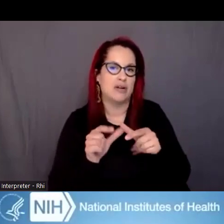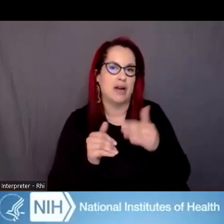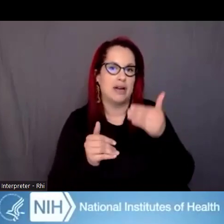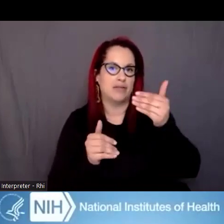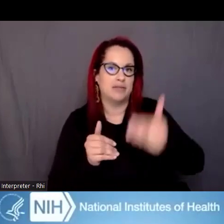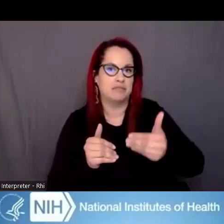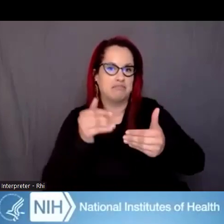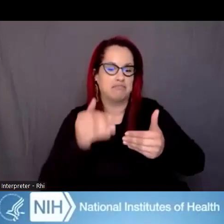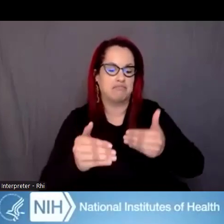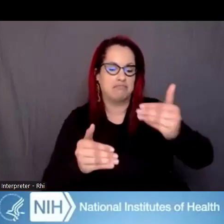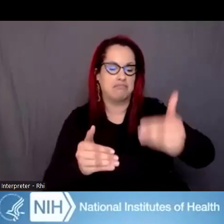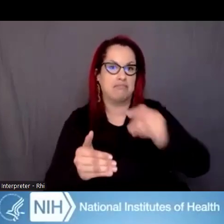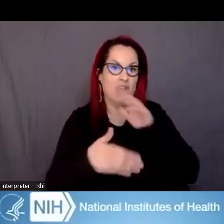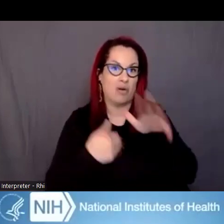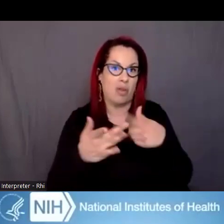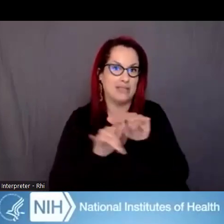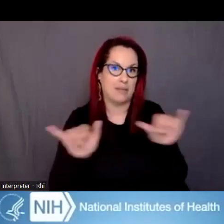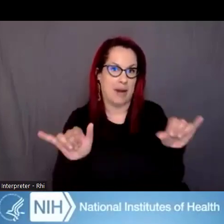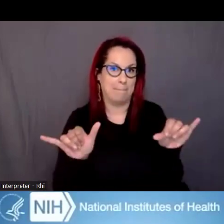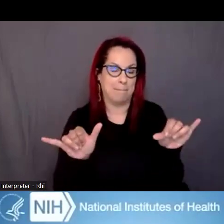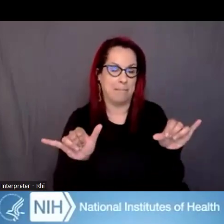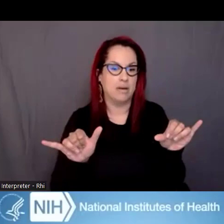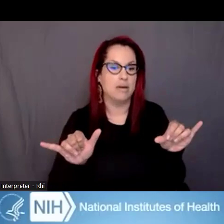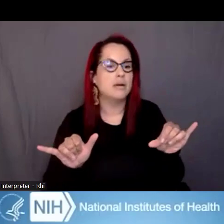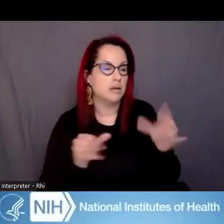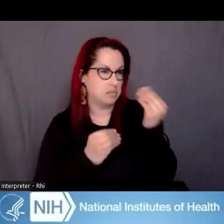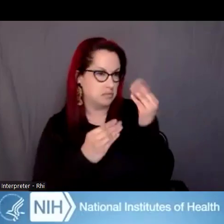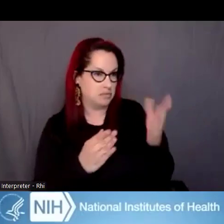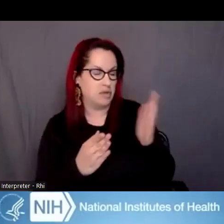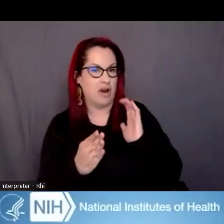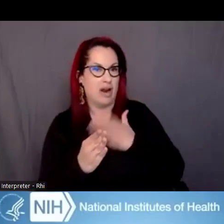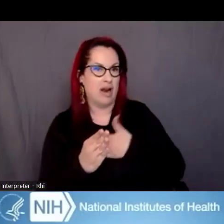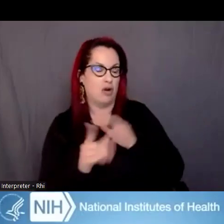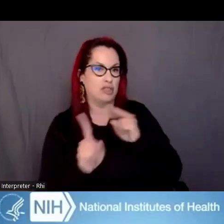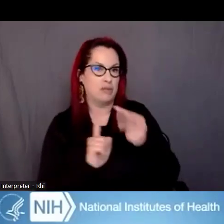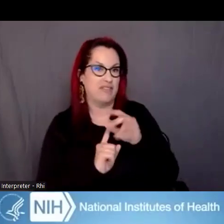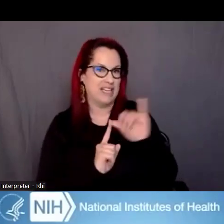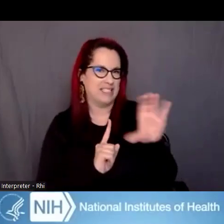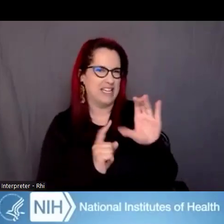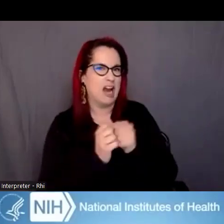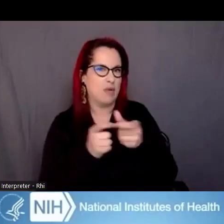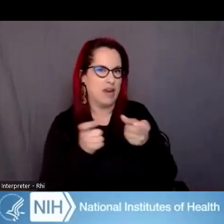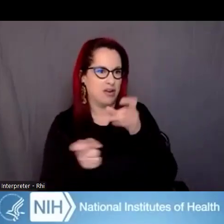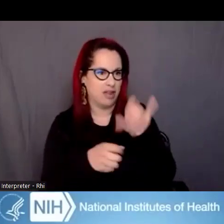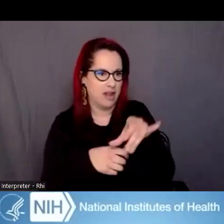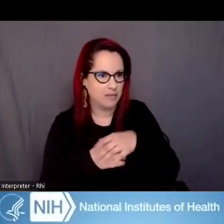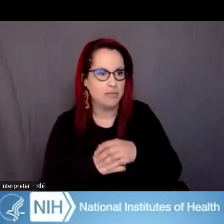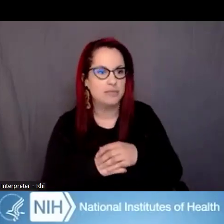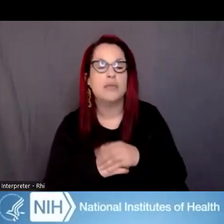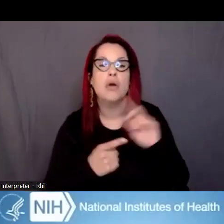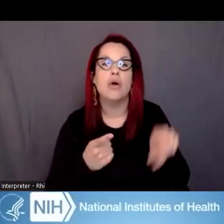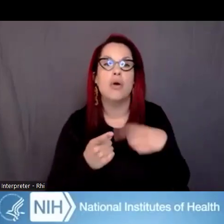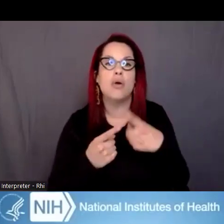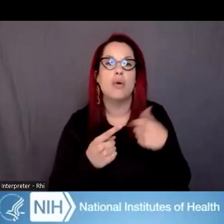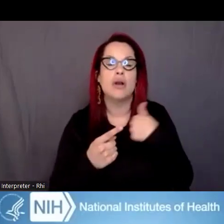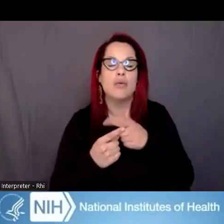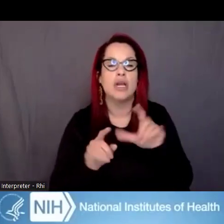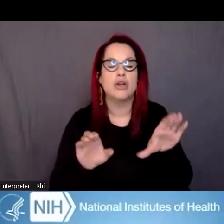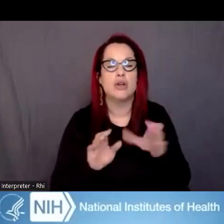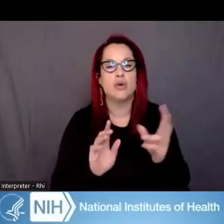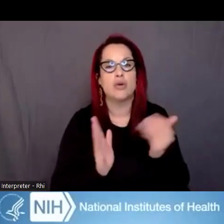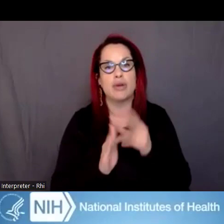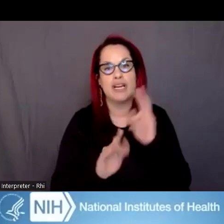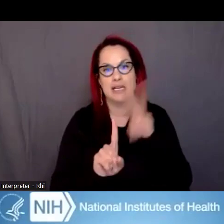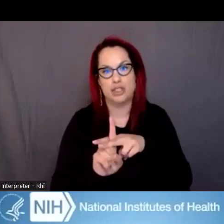So I can say how we're handling that from an IC perspective. When we're doing our reissuing, we